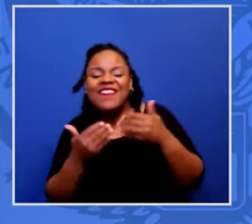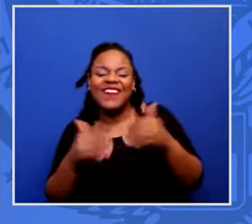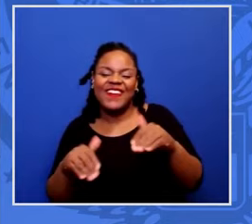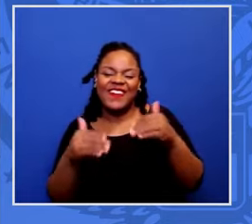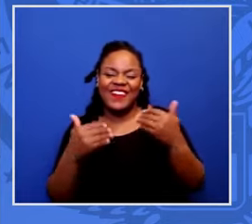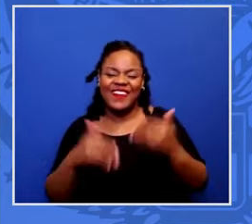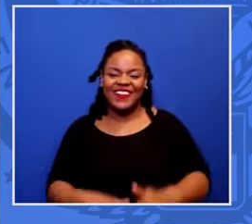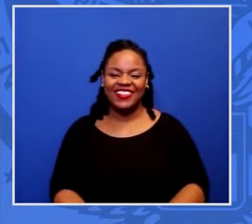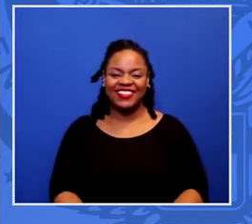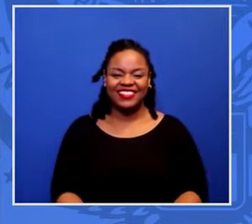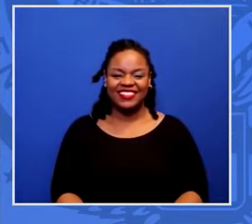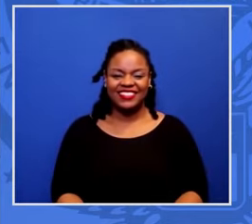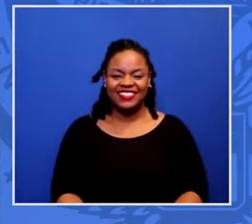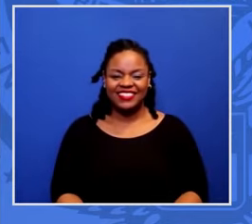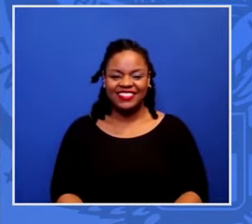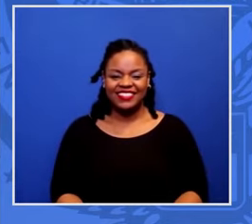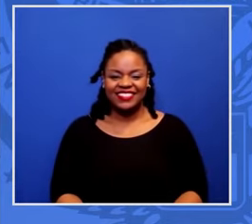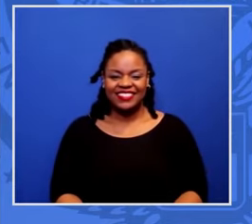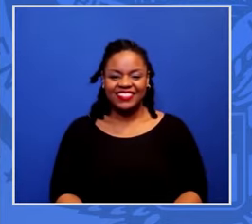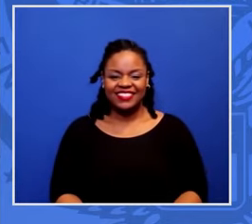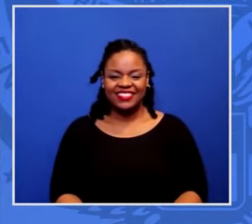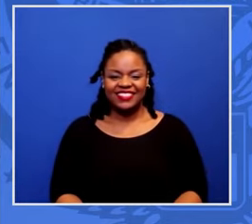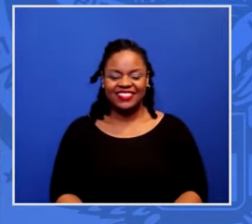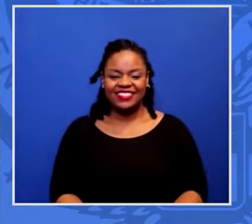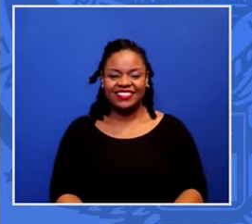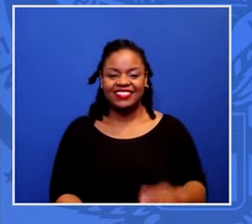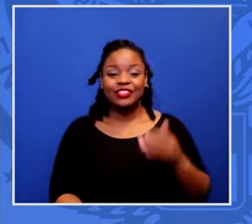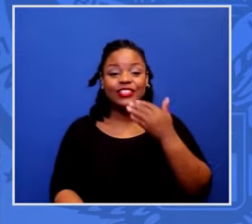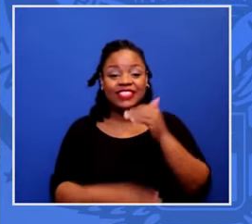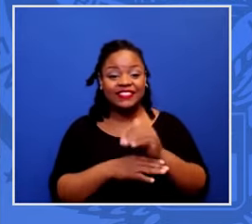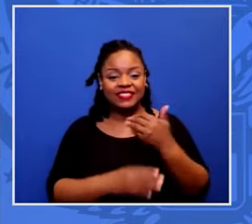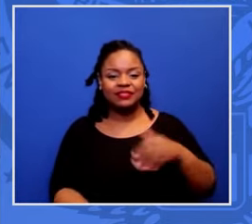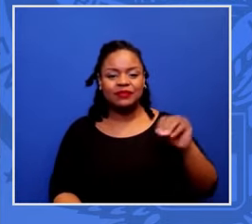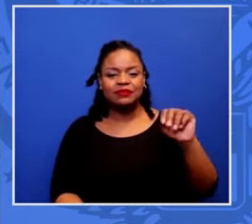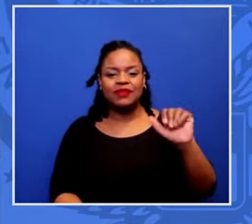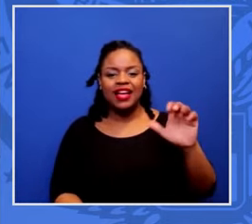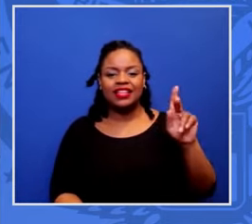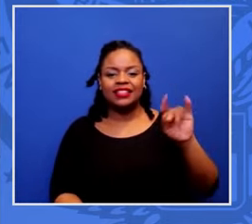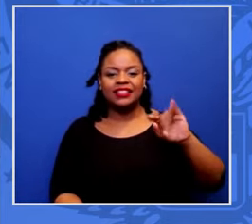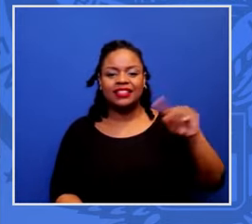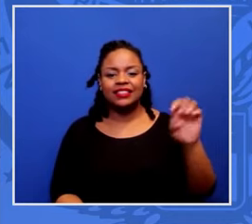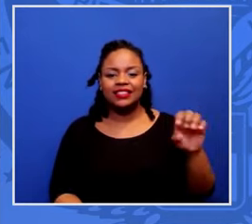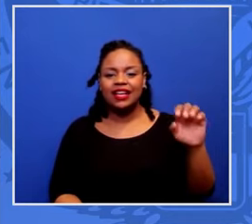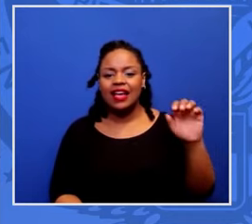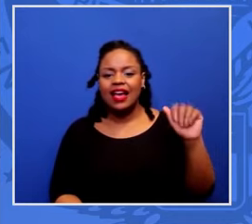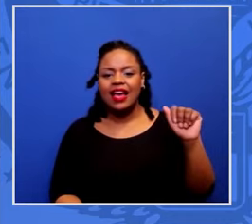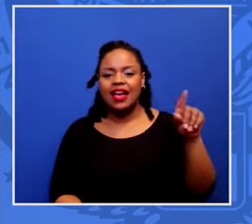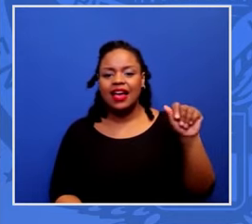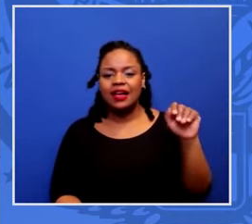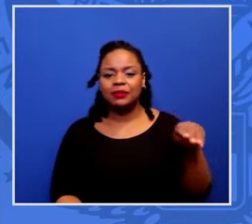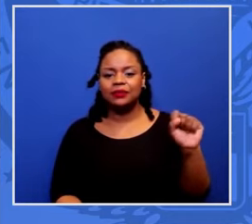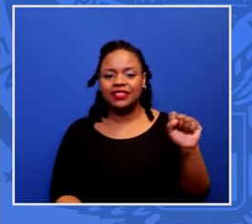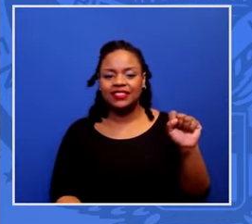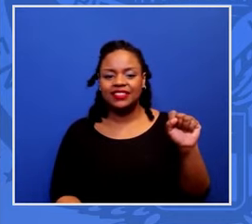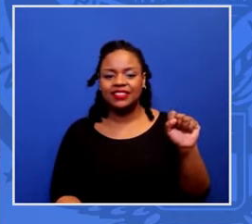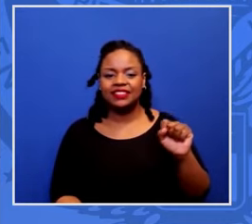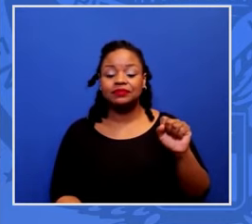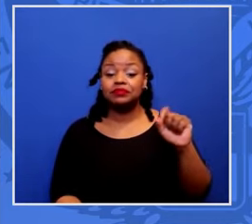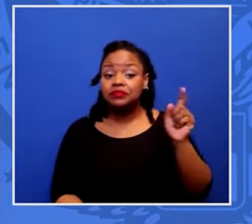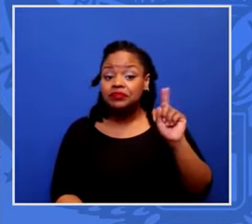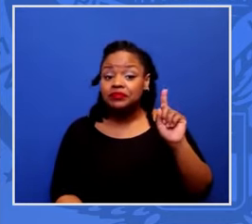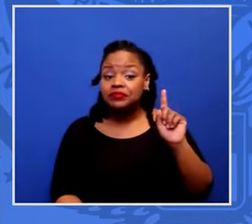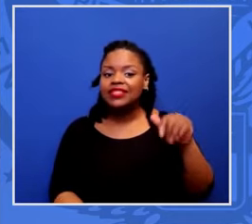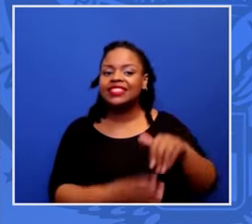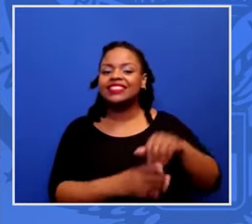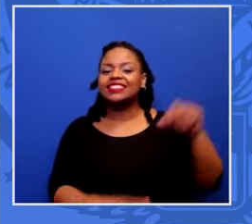Good evening, everyone. I'm Mackenzie Adams in Seattle, Washington. Like many educators, my passion is engaging young minds, whether in